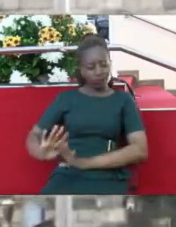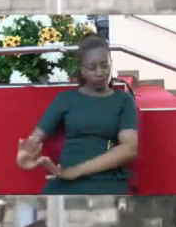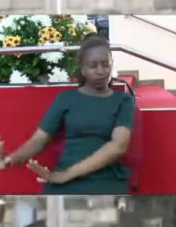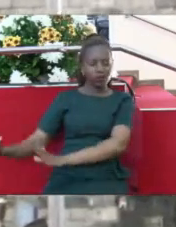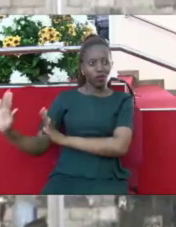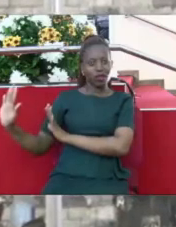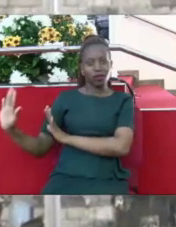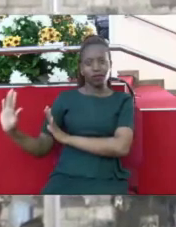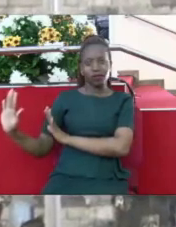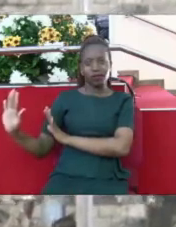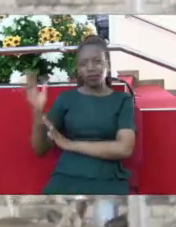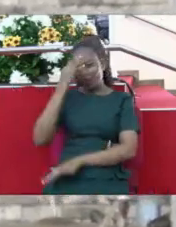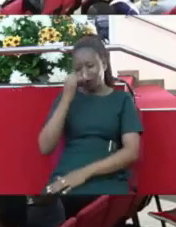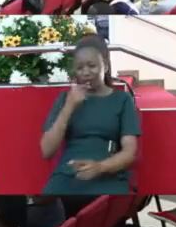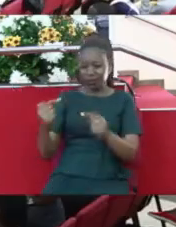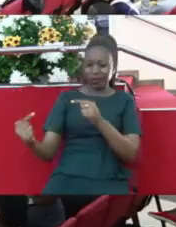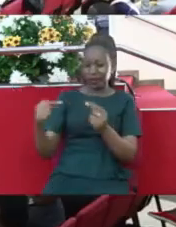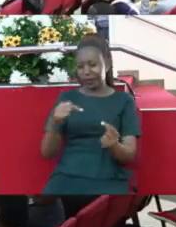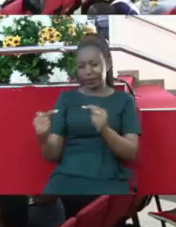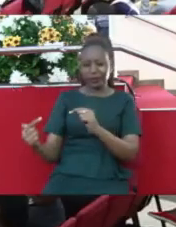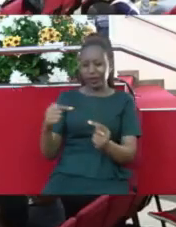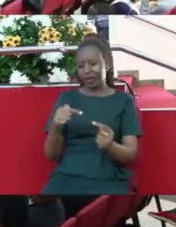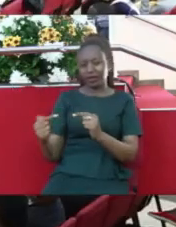Because you'll get into arguments and arguments.